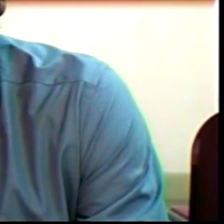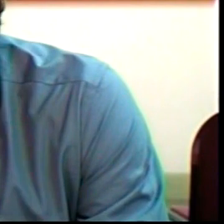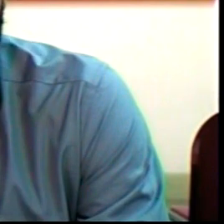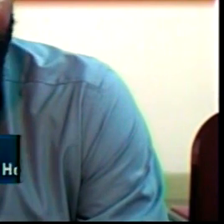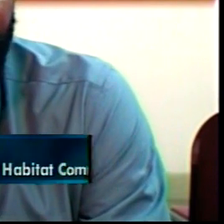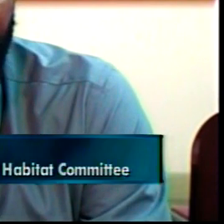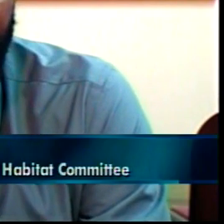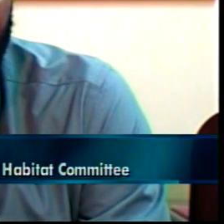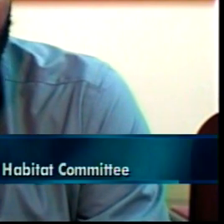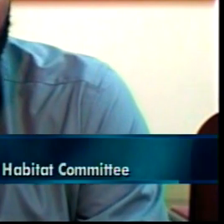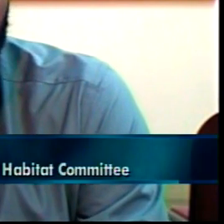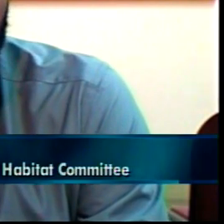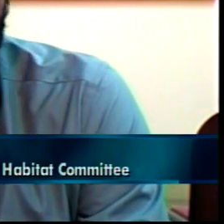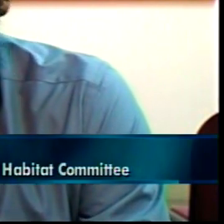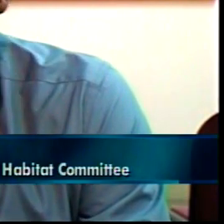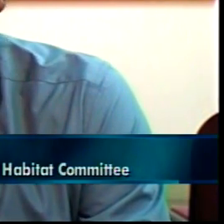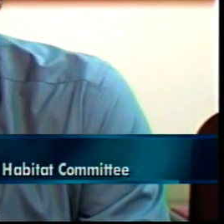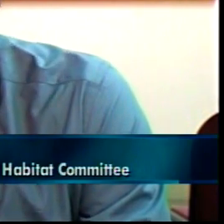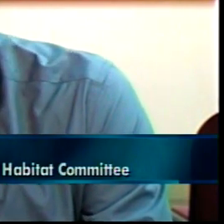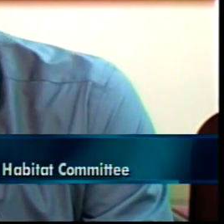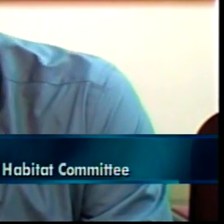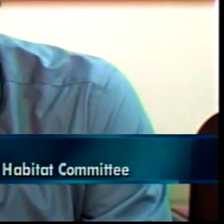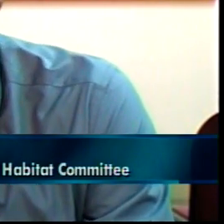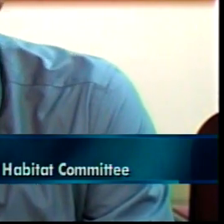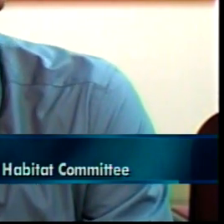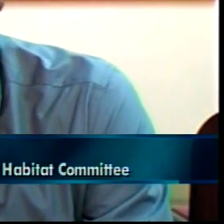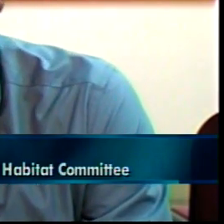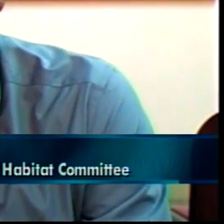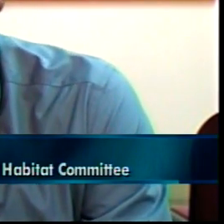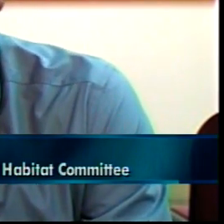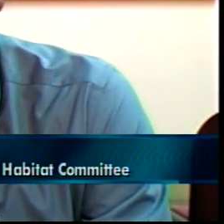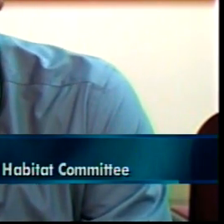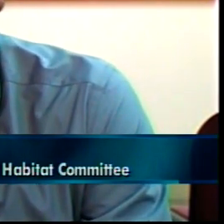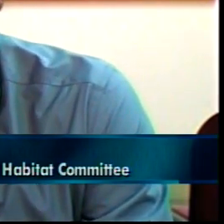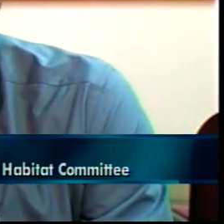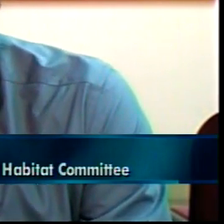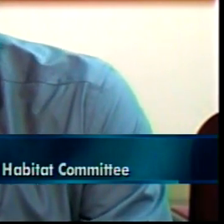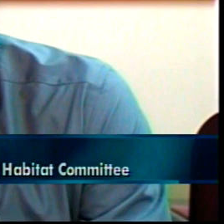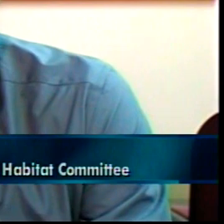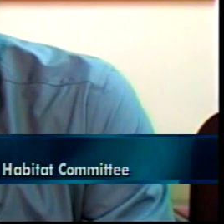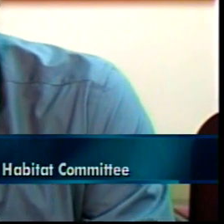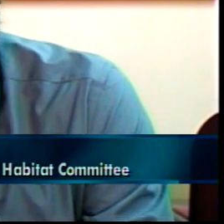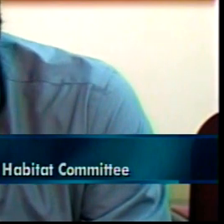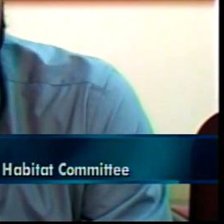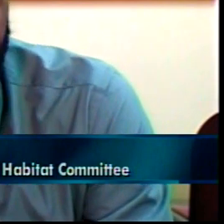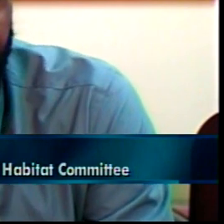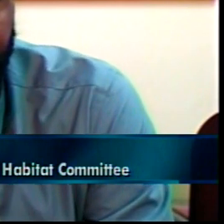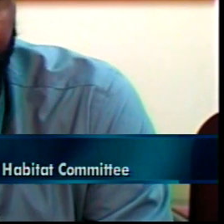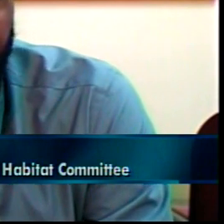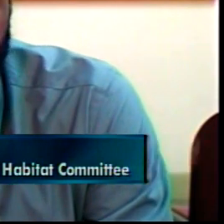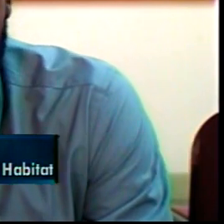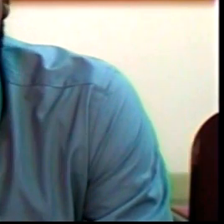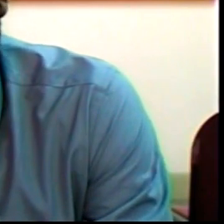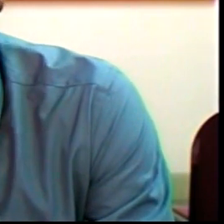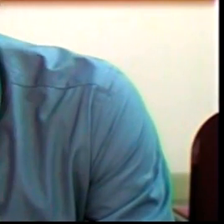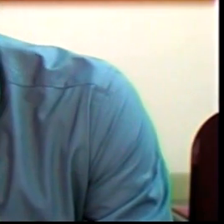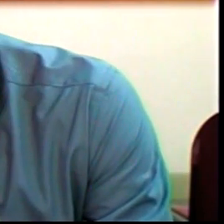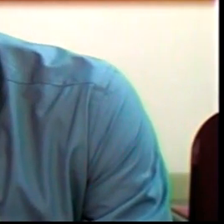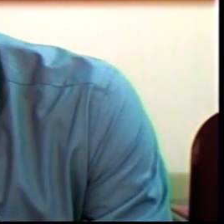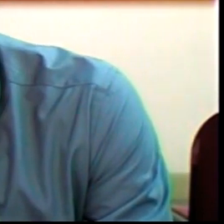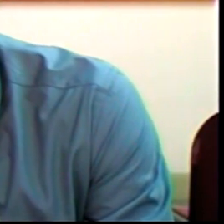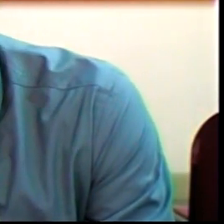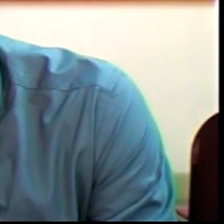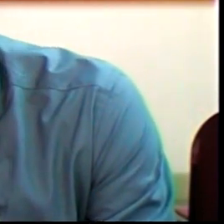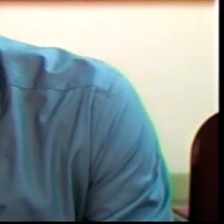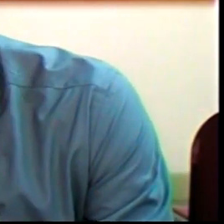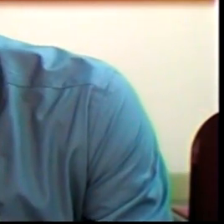in the next 20 years, we do have to at least become a city-state in some form or fashion. But we do have a